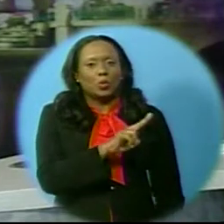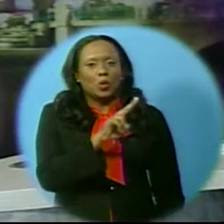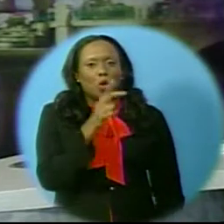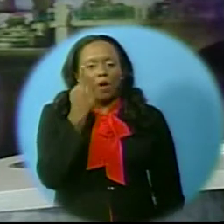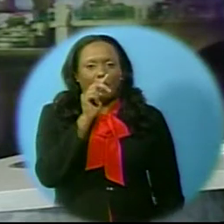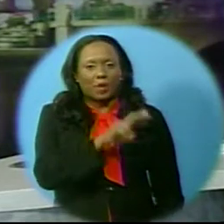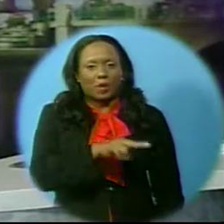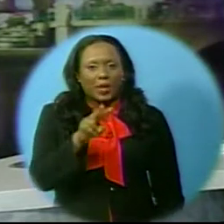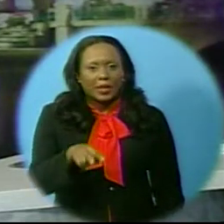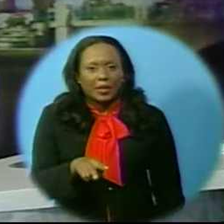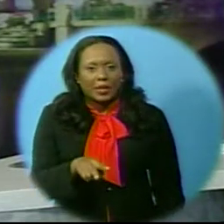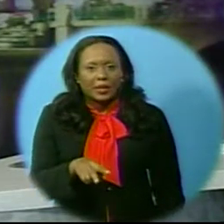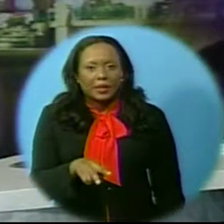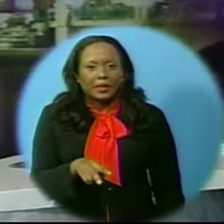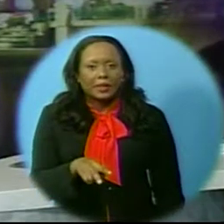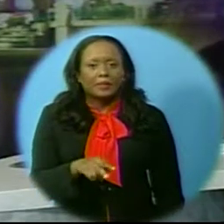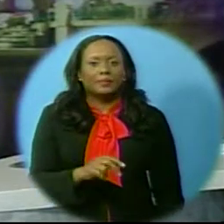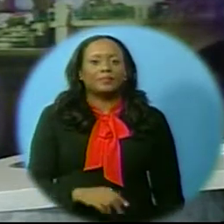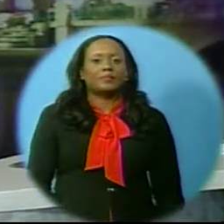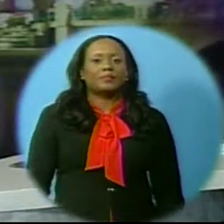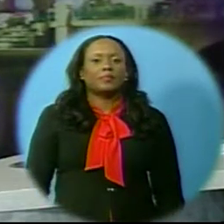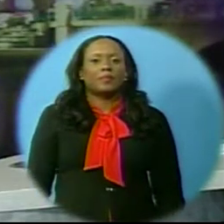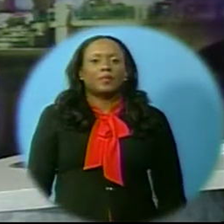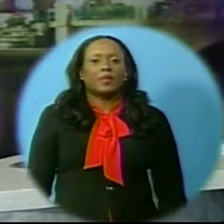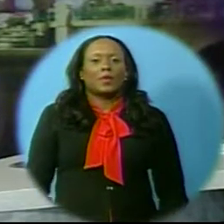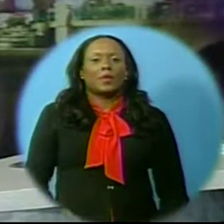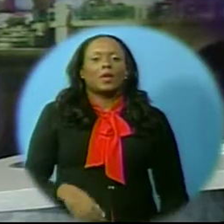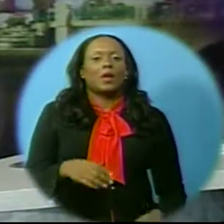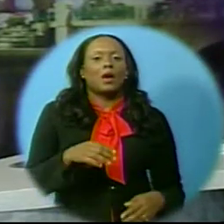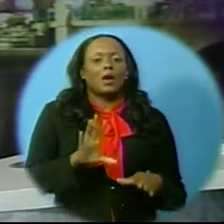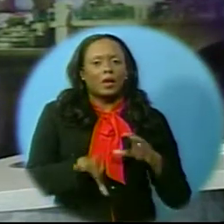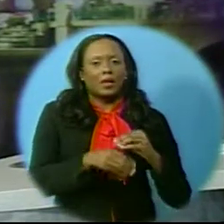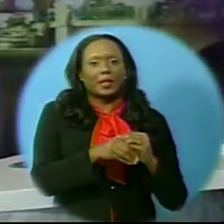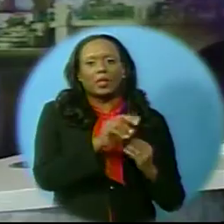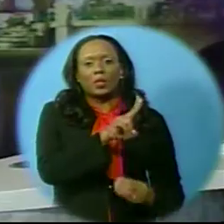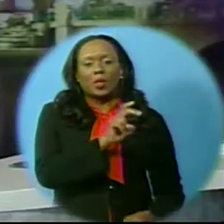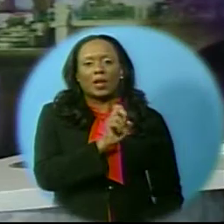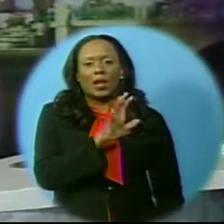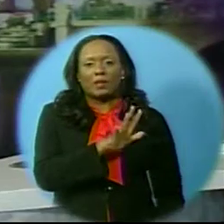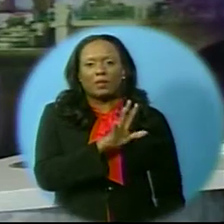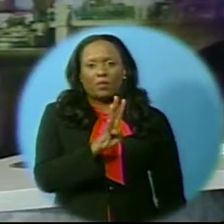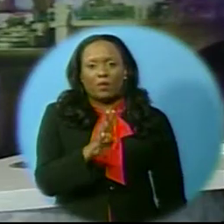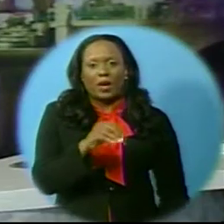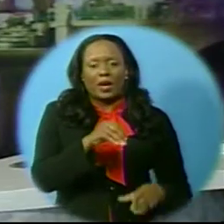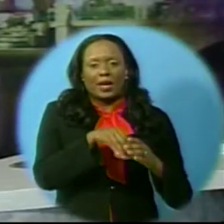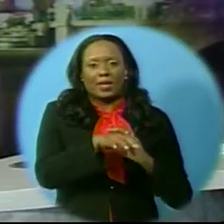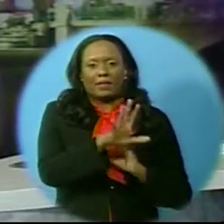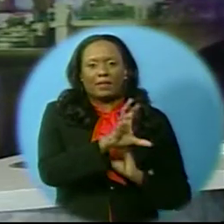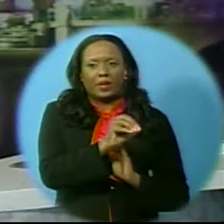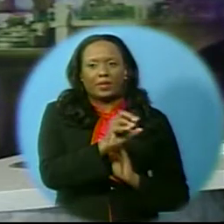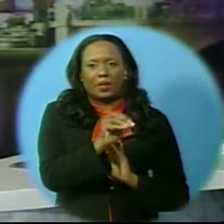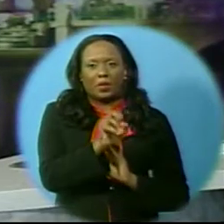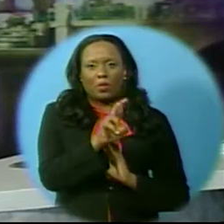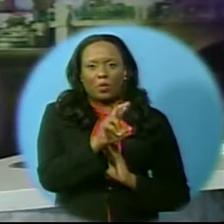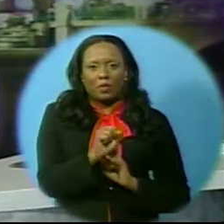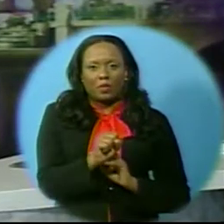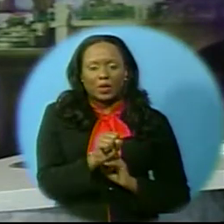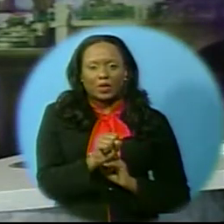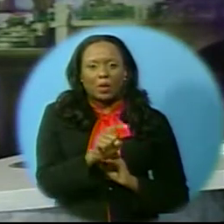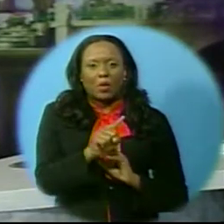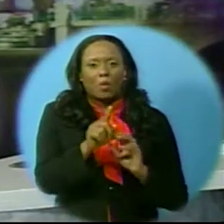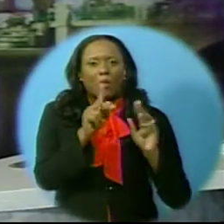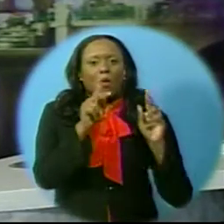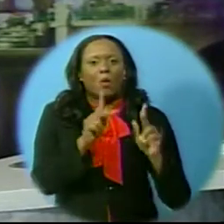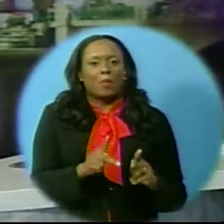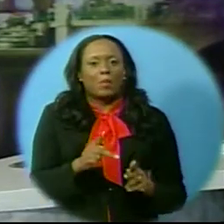Joshua Drakes took 2 for 22. Barbados on the 19s were then dismissed for 254 in their 50. Drakes did the